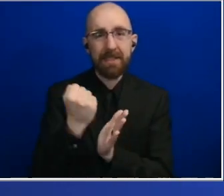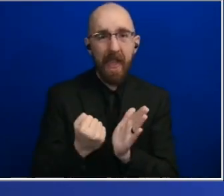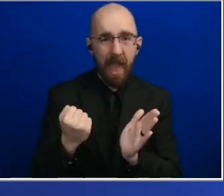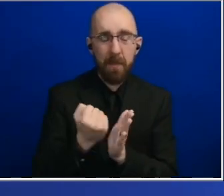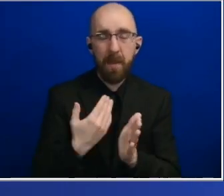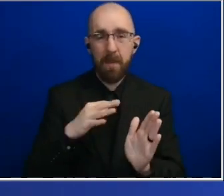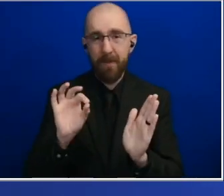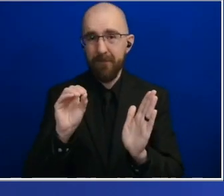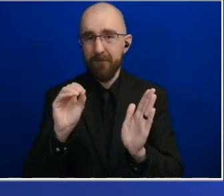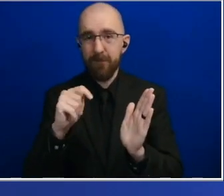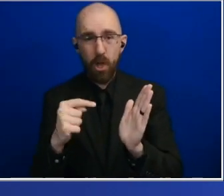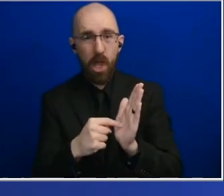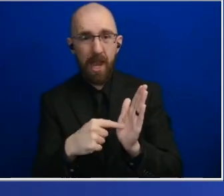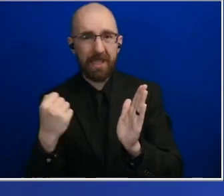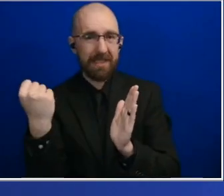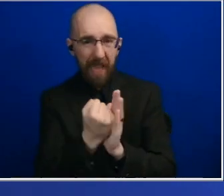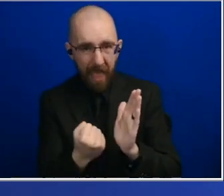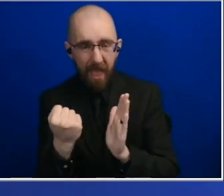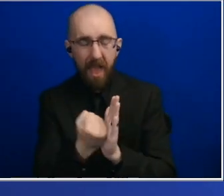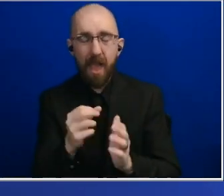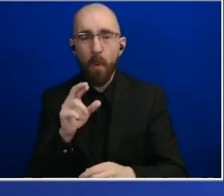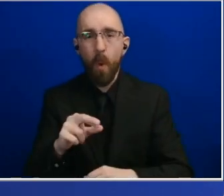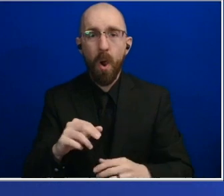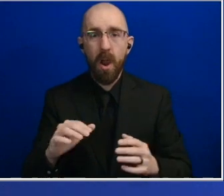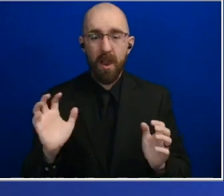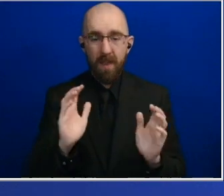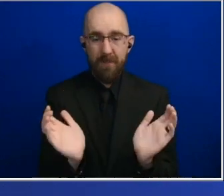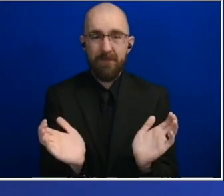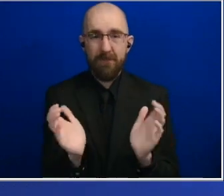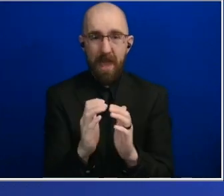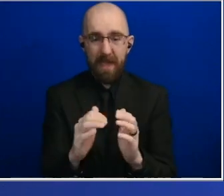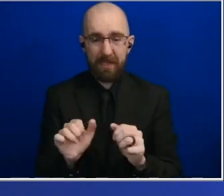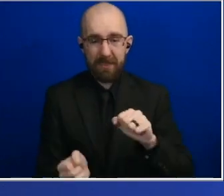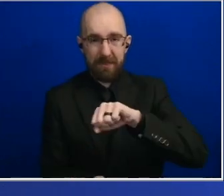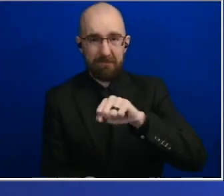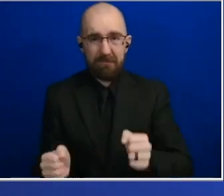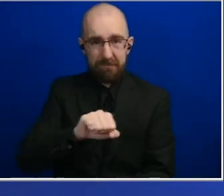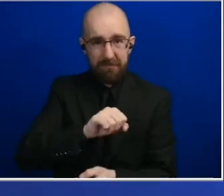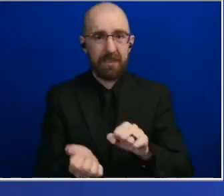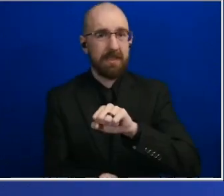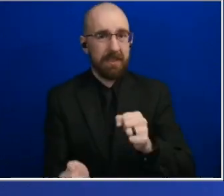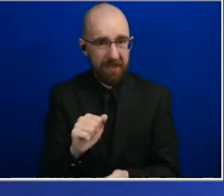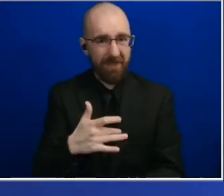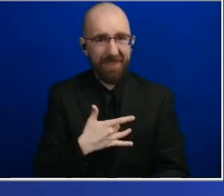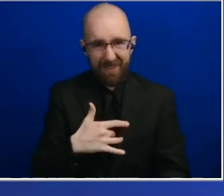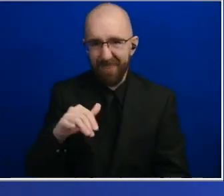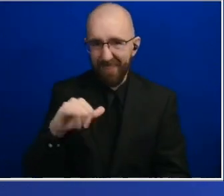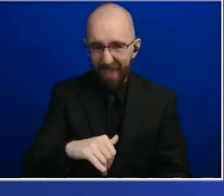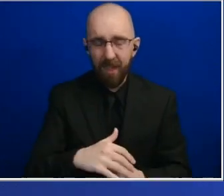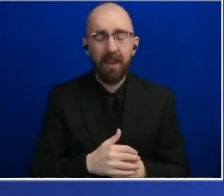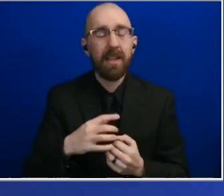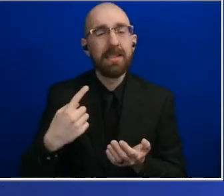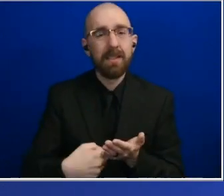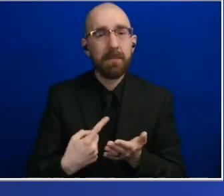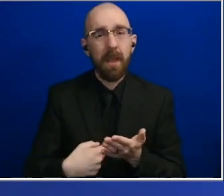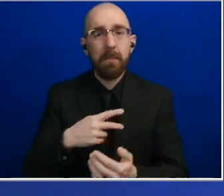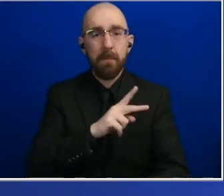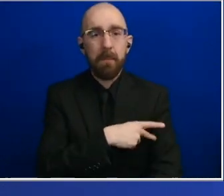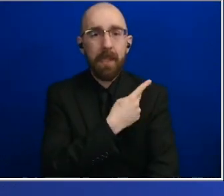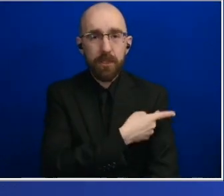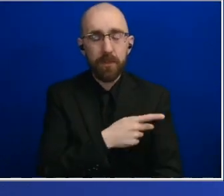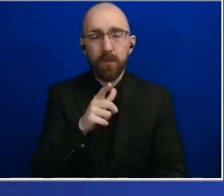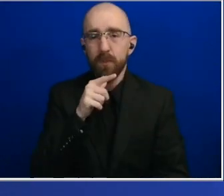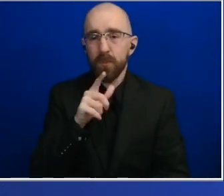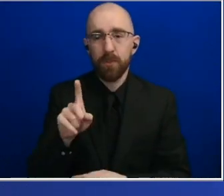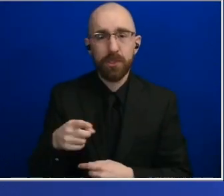or, those types of descriptors. So it can really run the gamut in the way. And sometimes we just have patients who just say, I can't